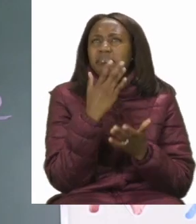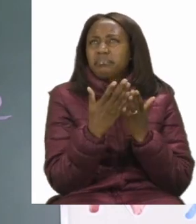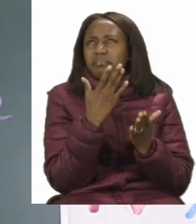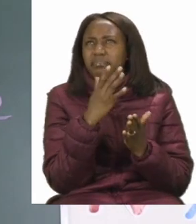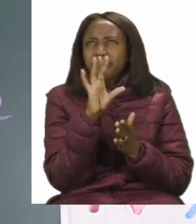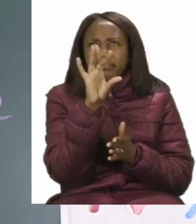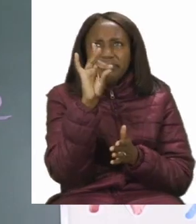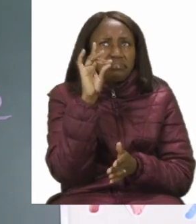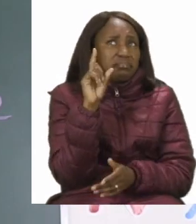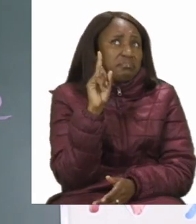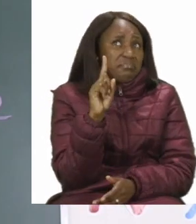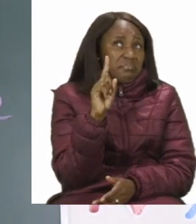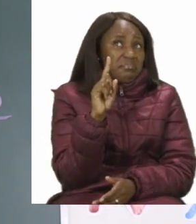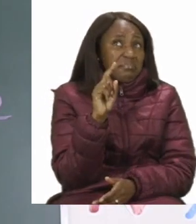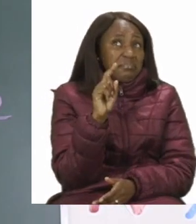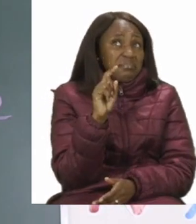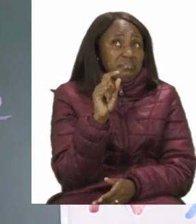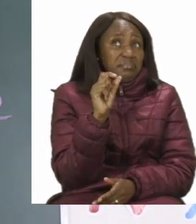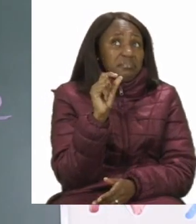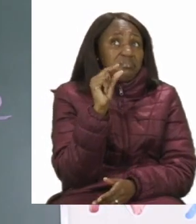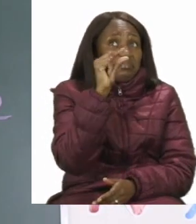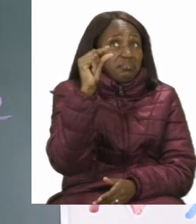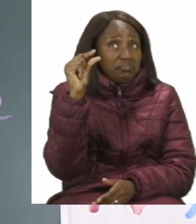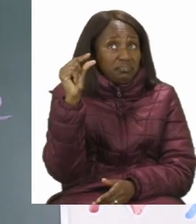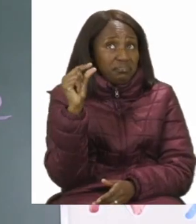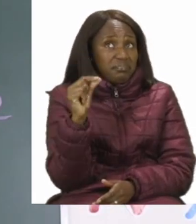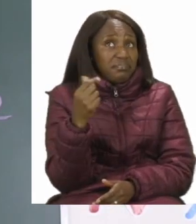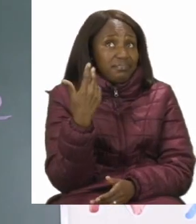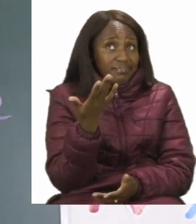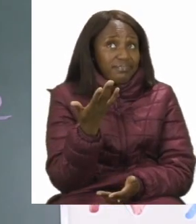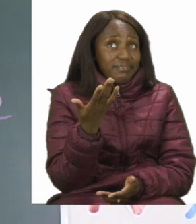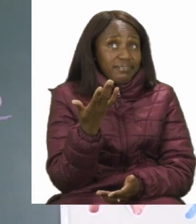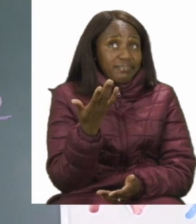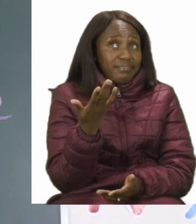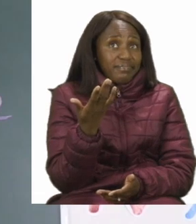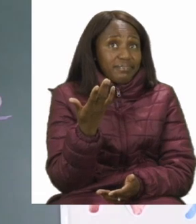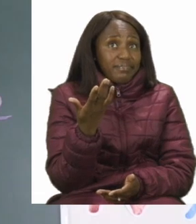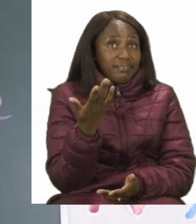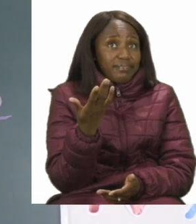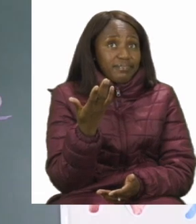find any of the words that you have in your list?